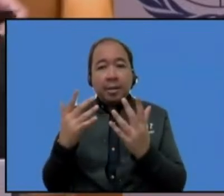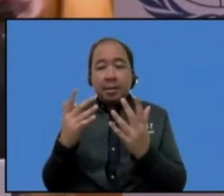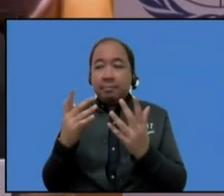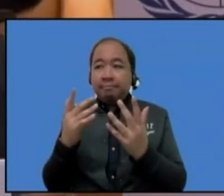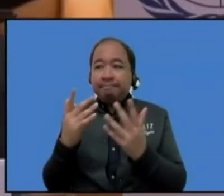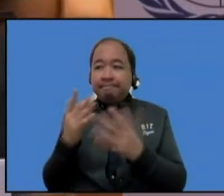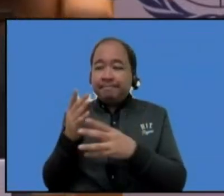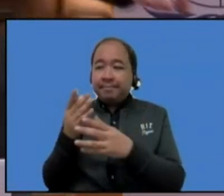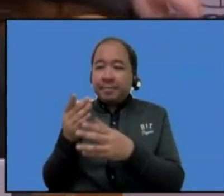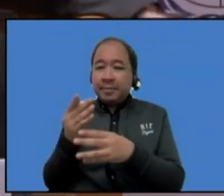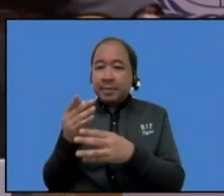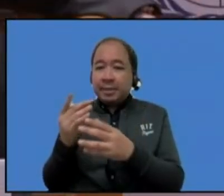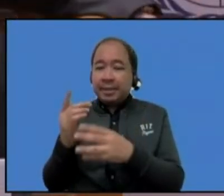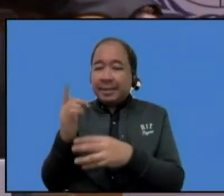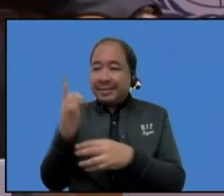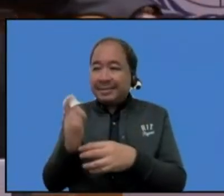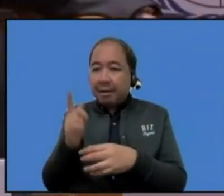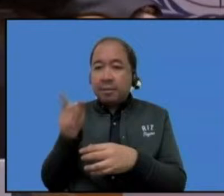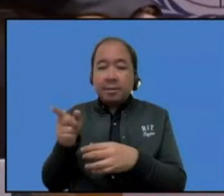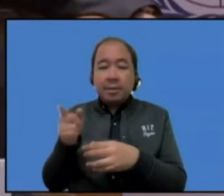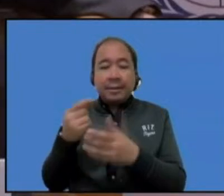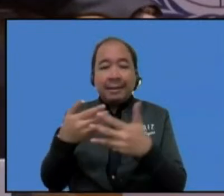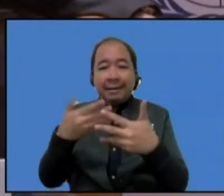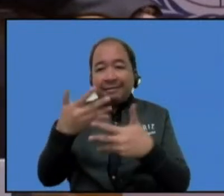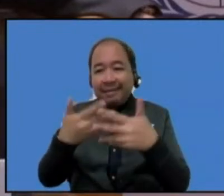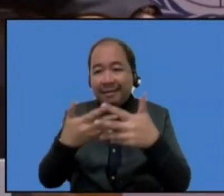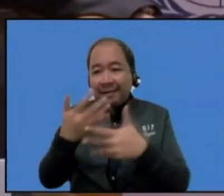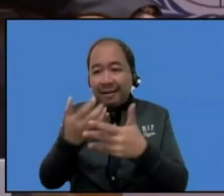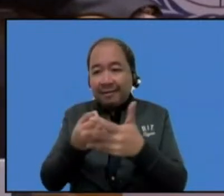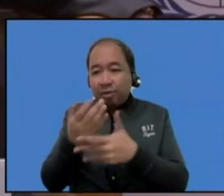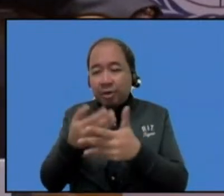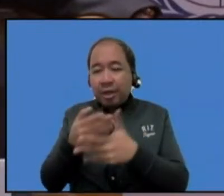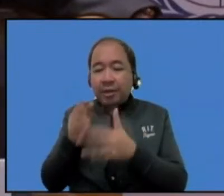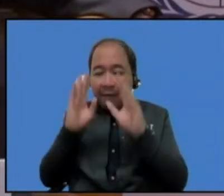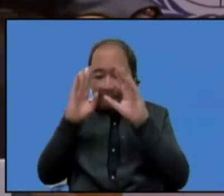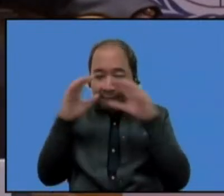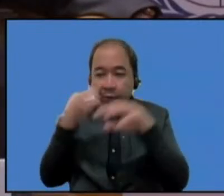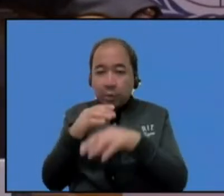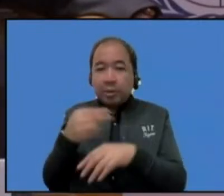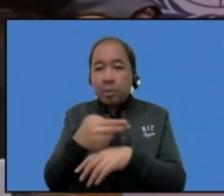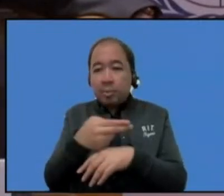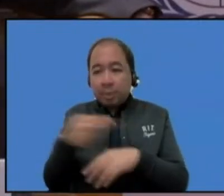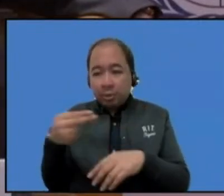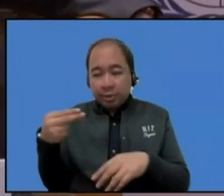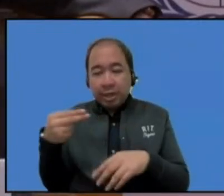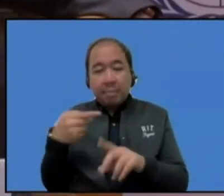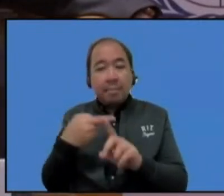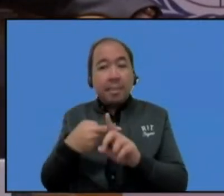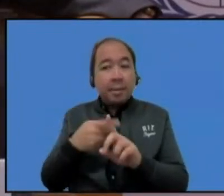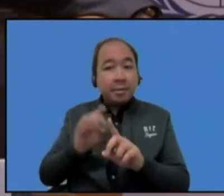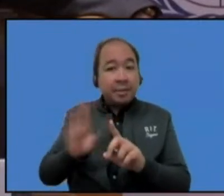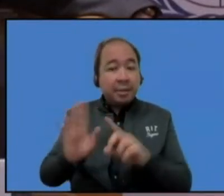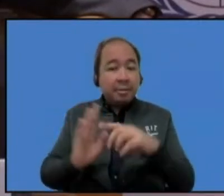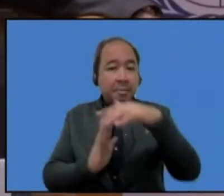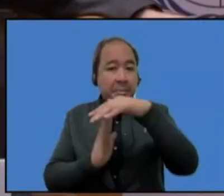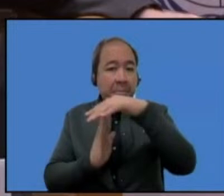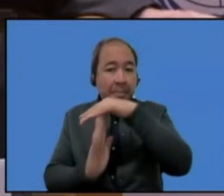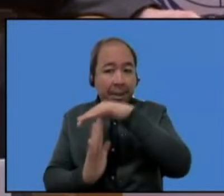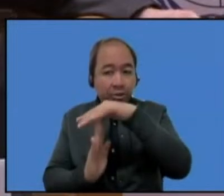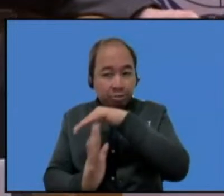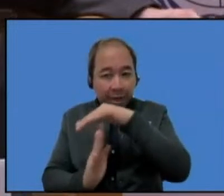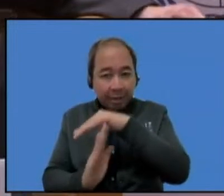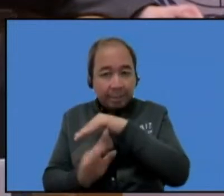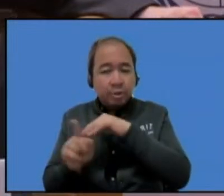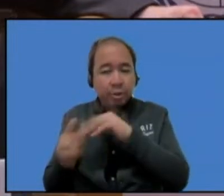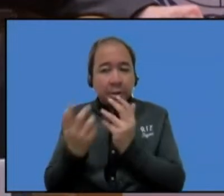with regards to Indonesian international migrant workers. And then, of course, along the way, together